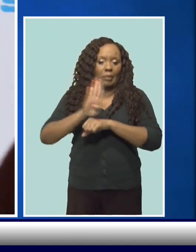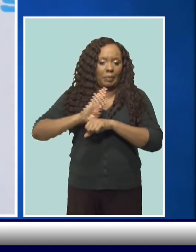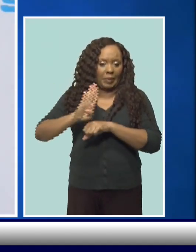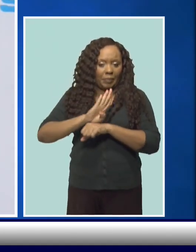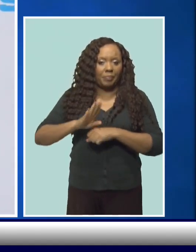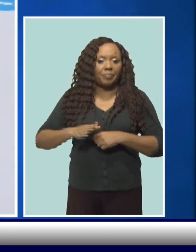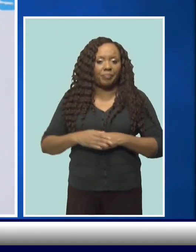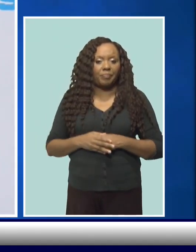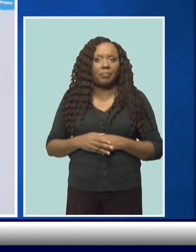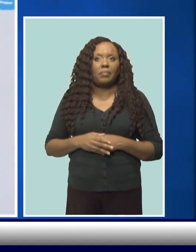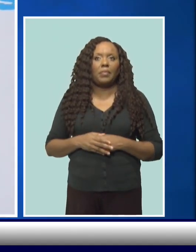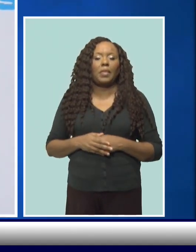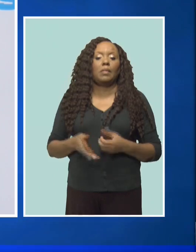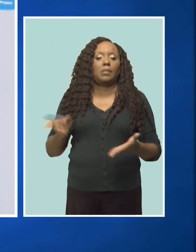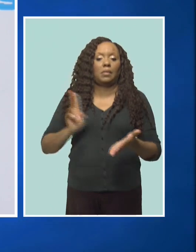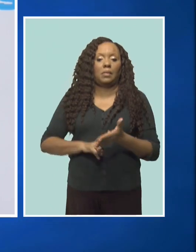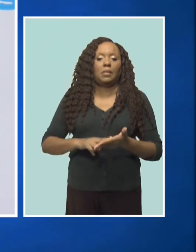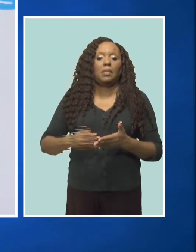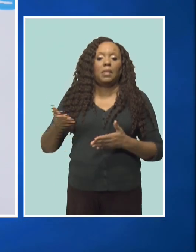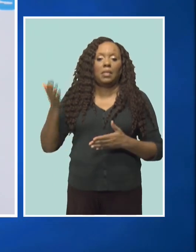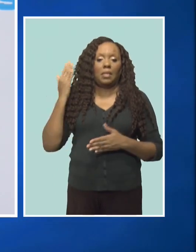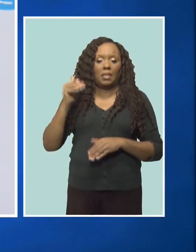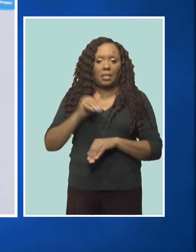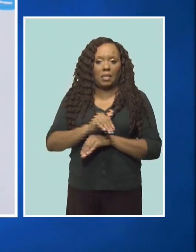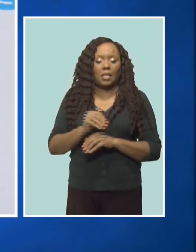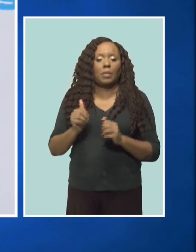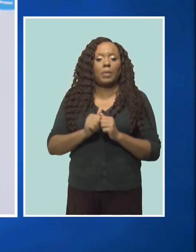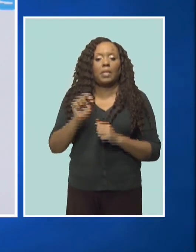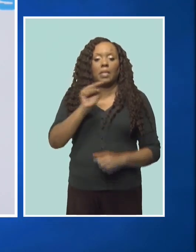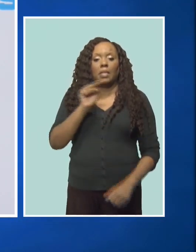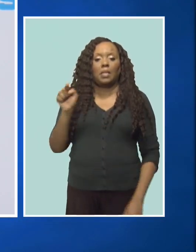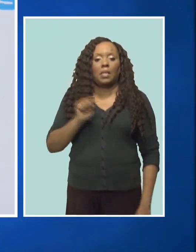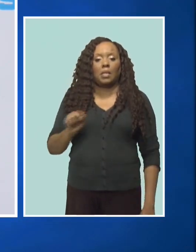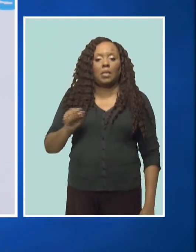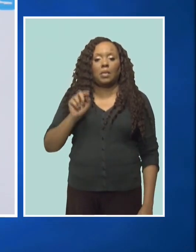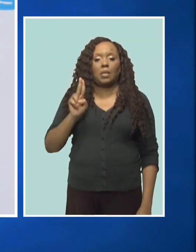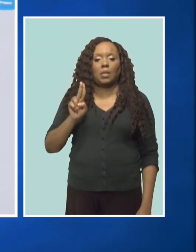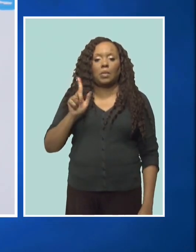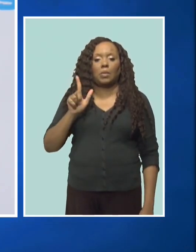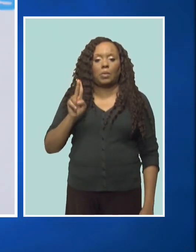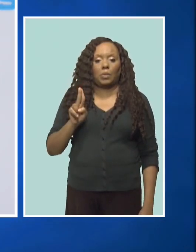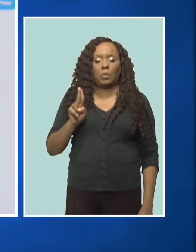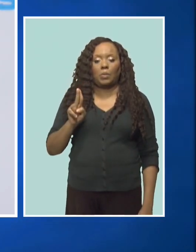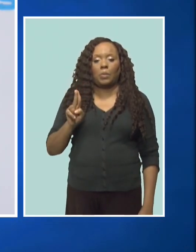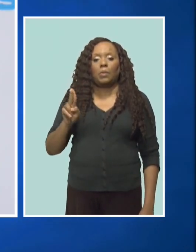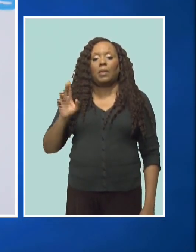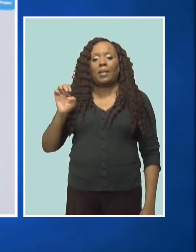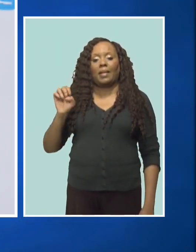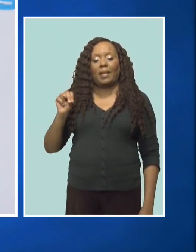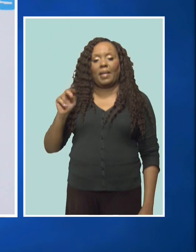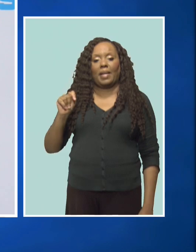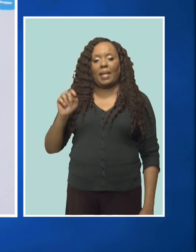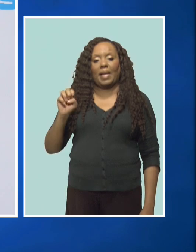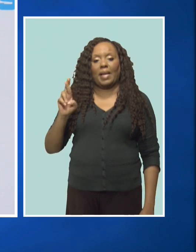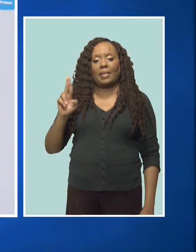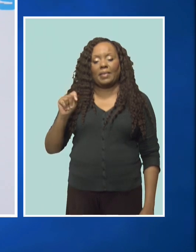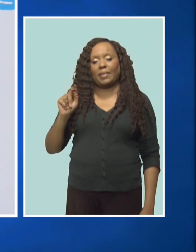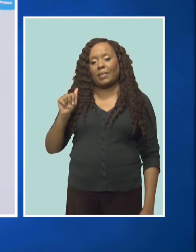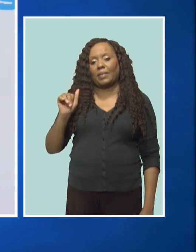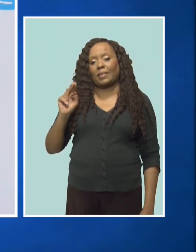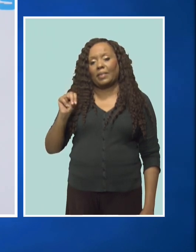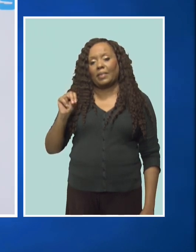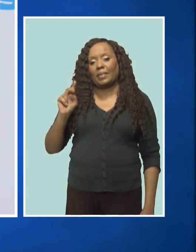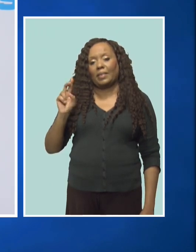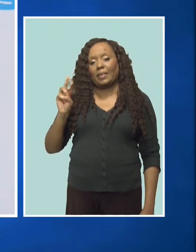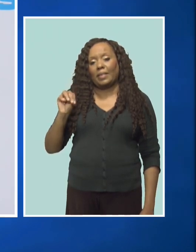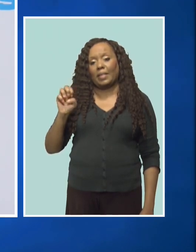The deal was signed last night with CEO of Zulu Entertainment Inc., Vivian Fagan, and Palmer's legal representatives.